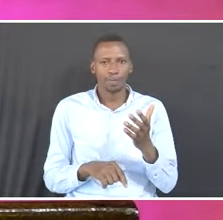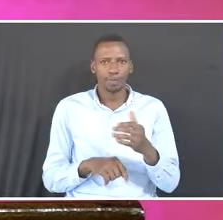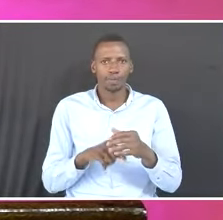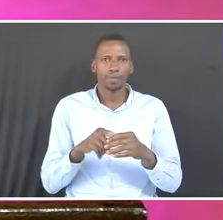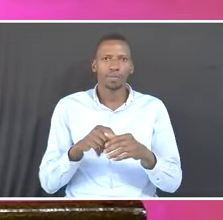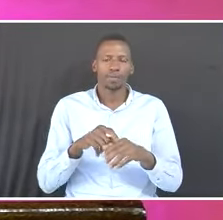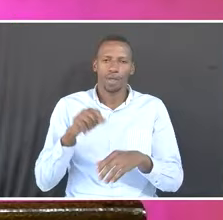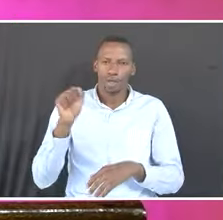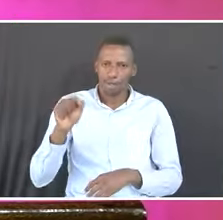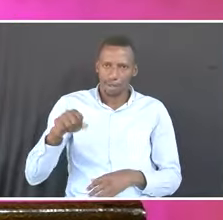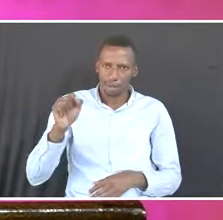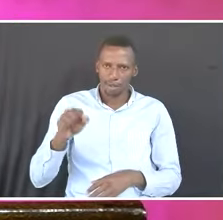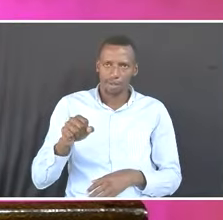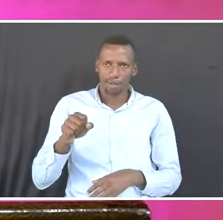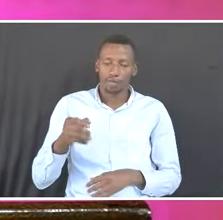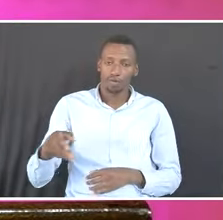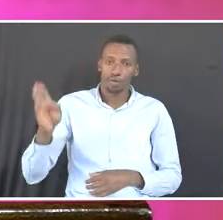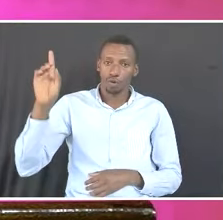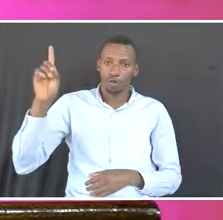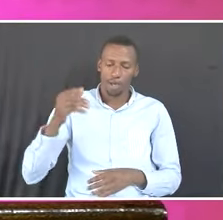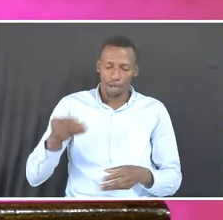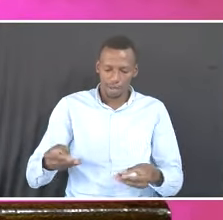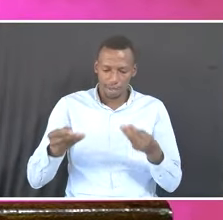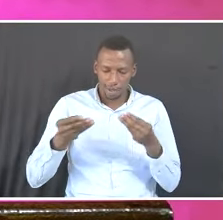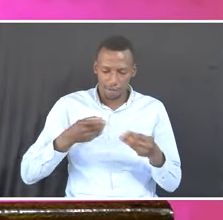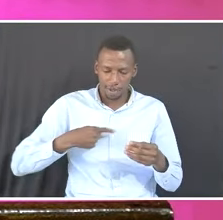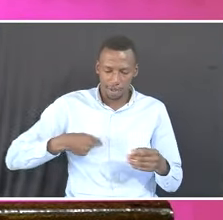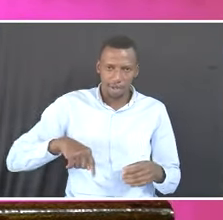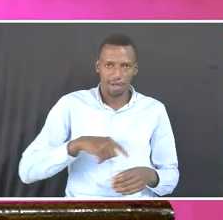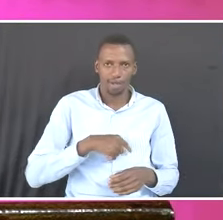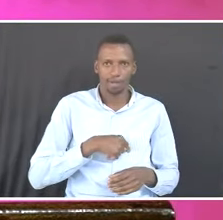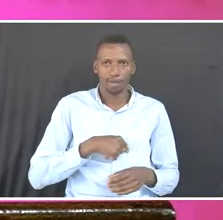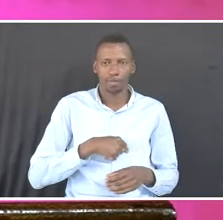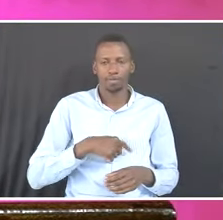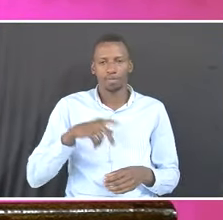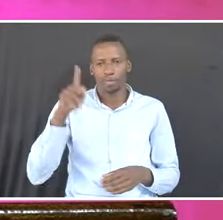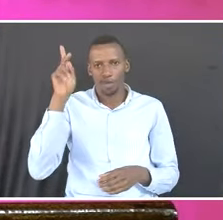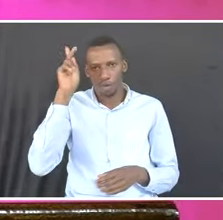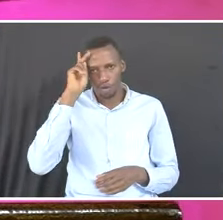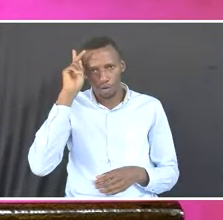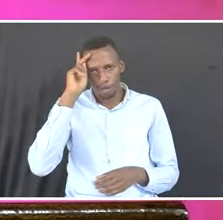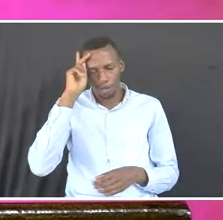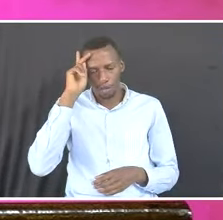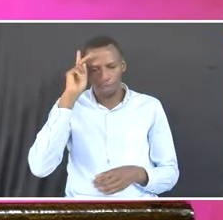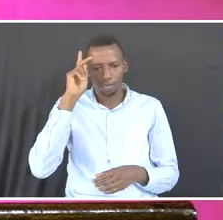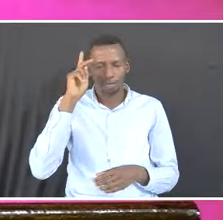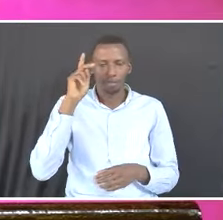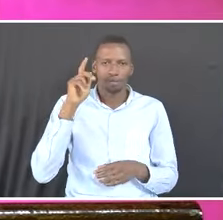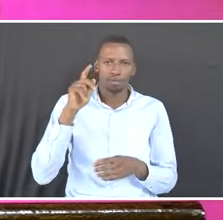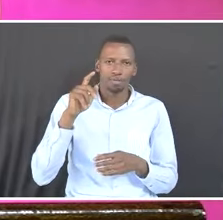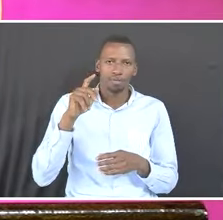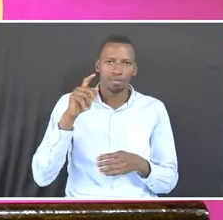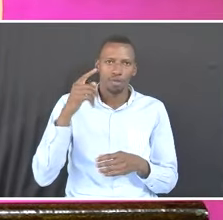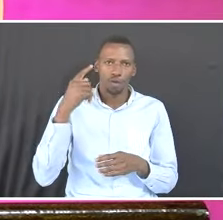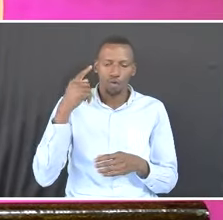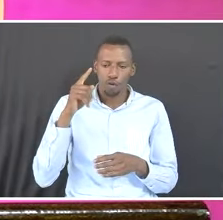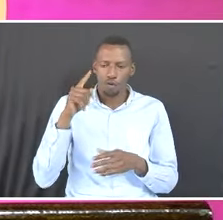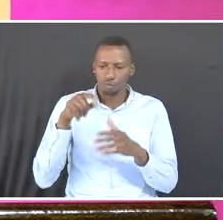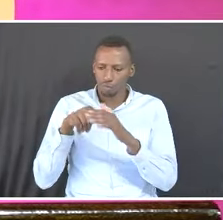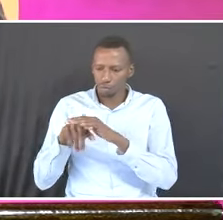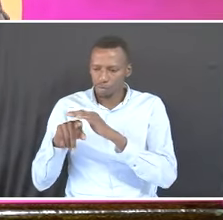Whereas, yes, God has given us knowledge to invent digital whatever